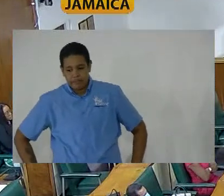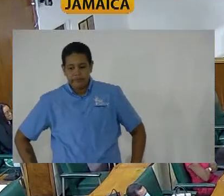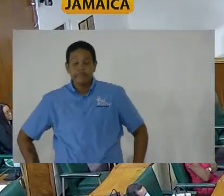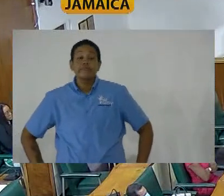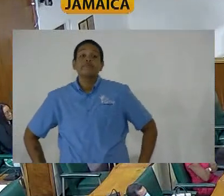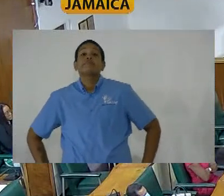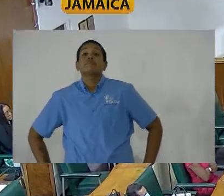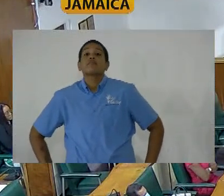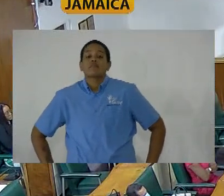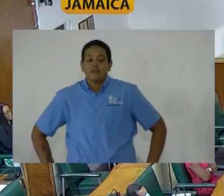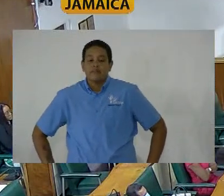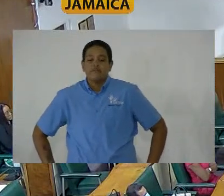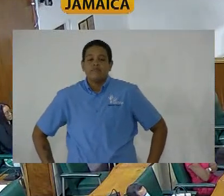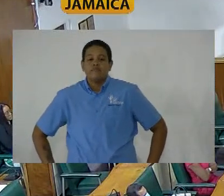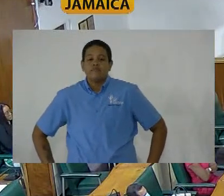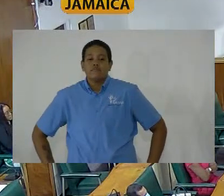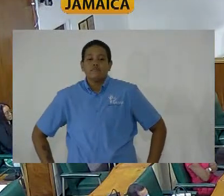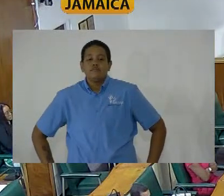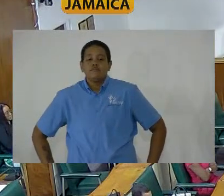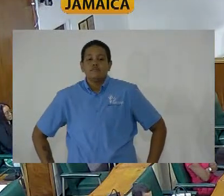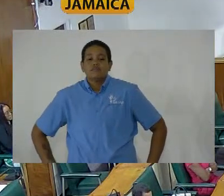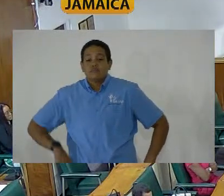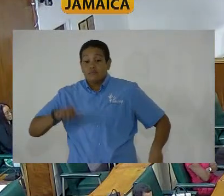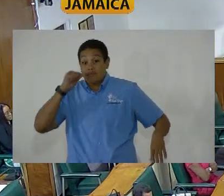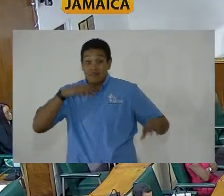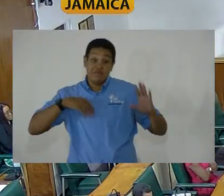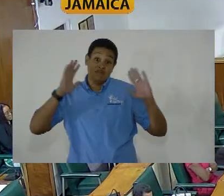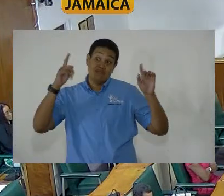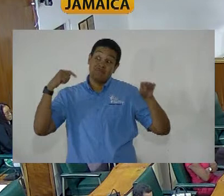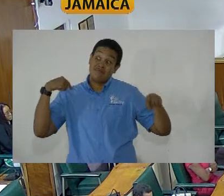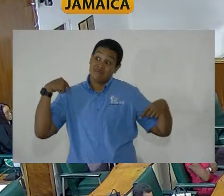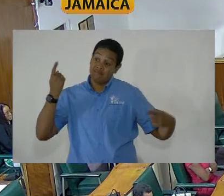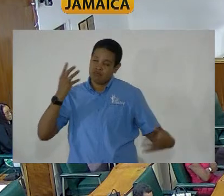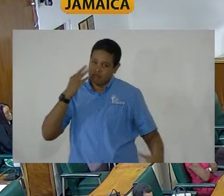Madam Speaker, this has been a long journey.